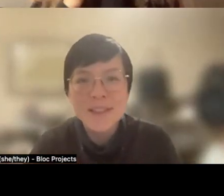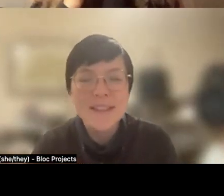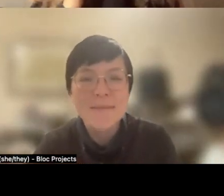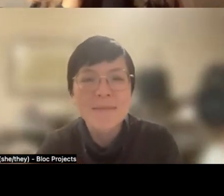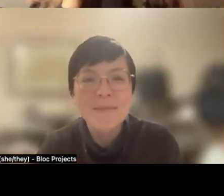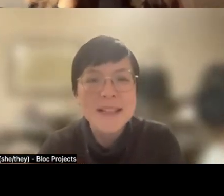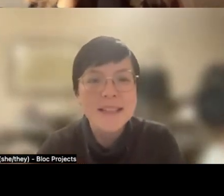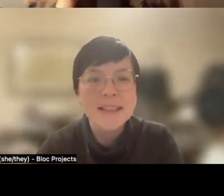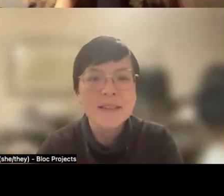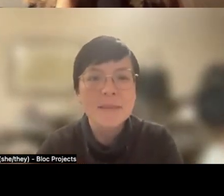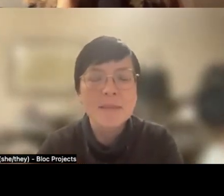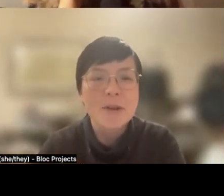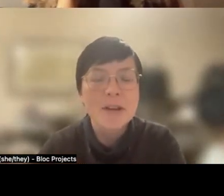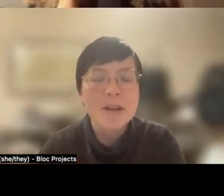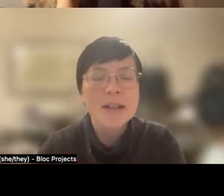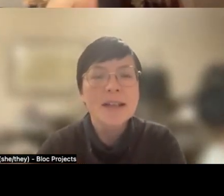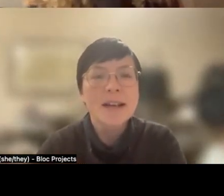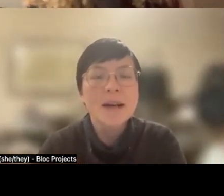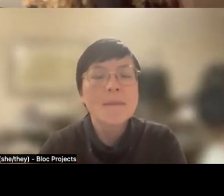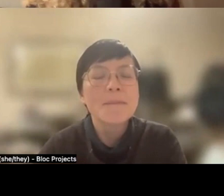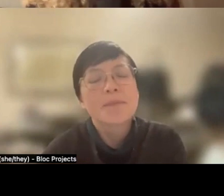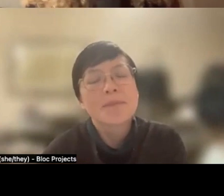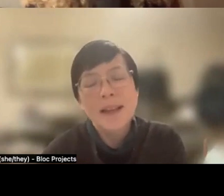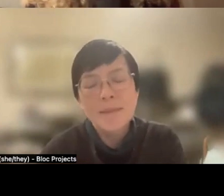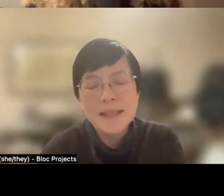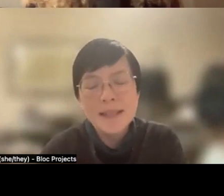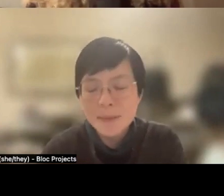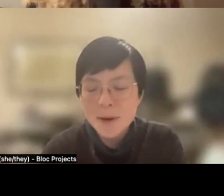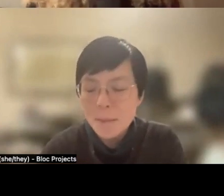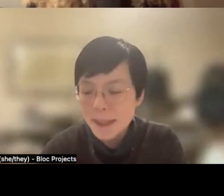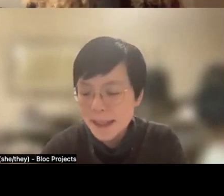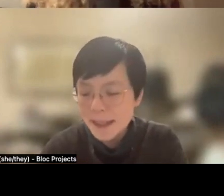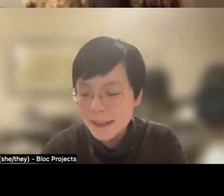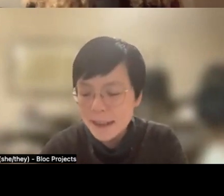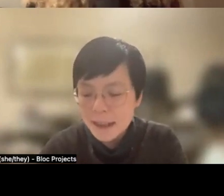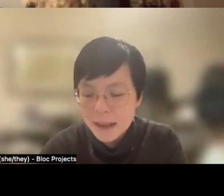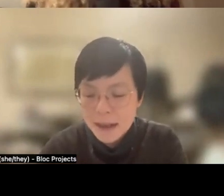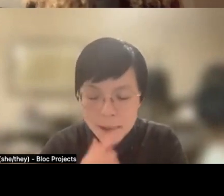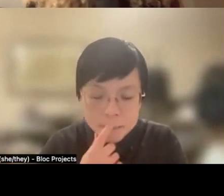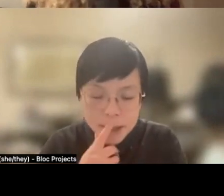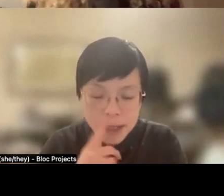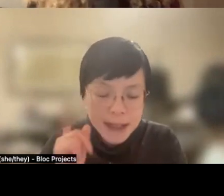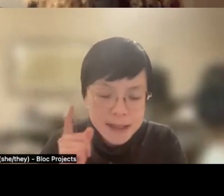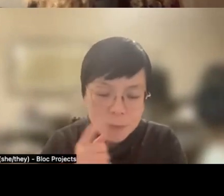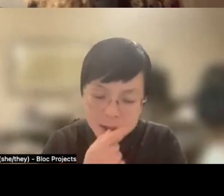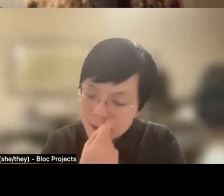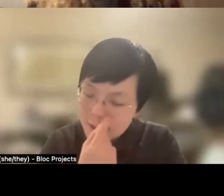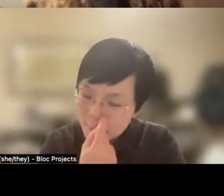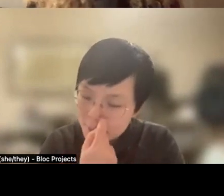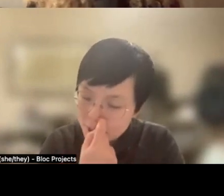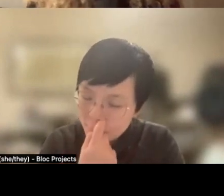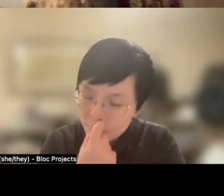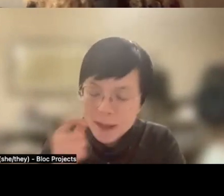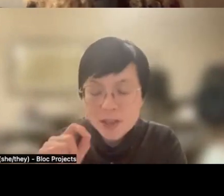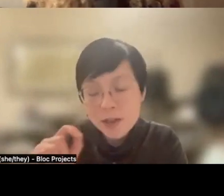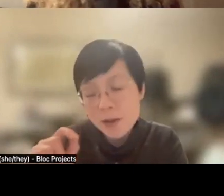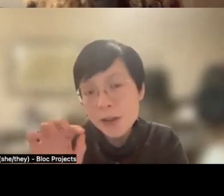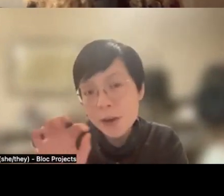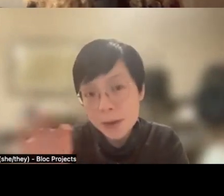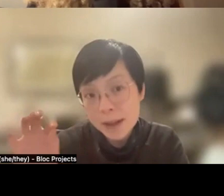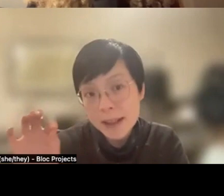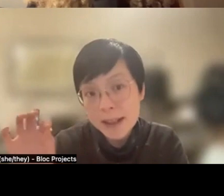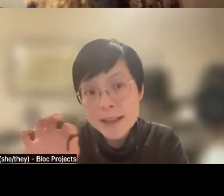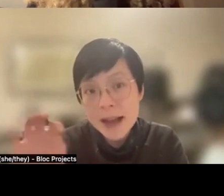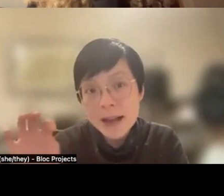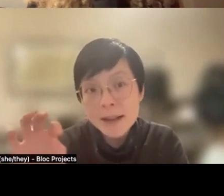spaces. Makes it a little bit more makes it a bit more complicated. I guess one thing that Char mentioned